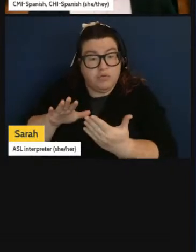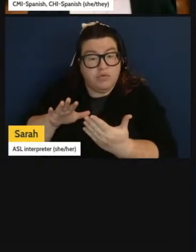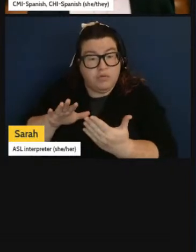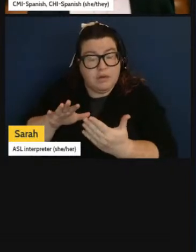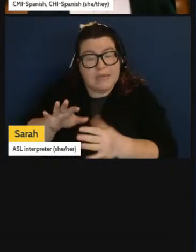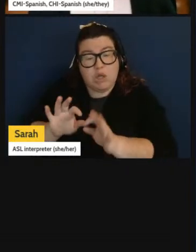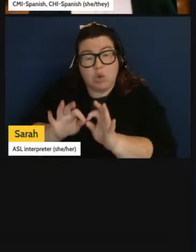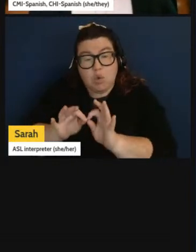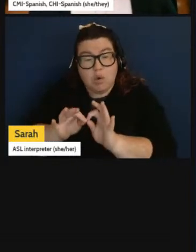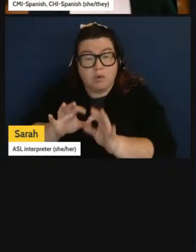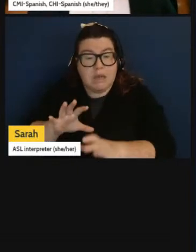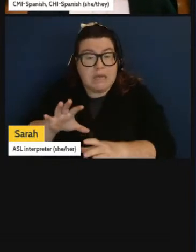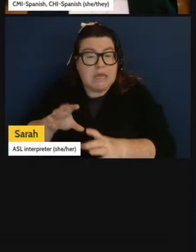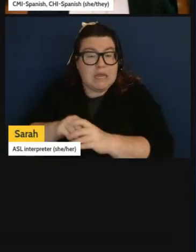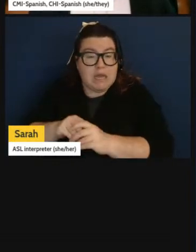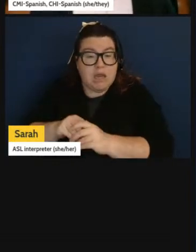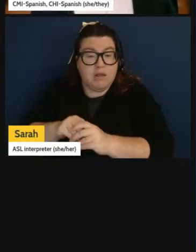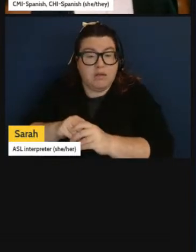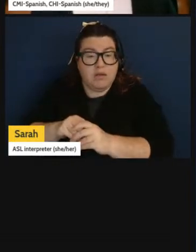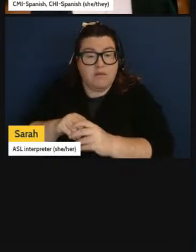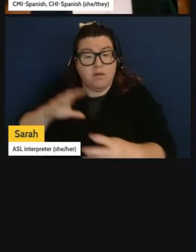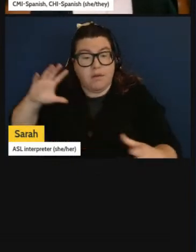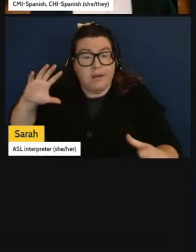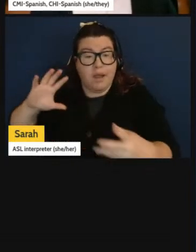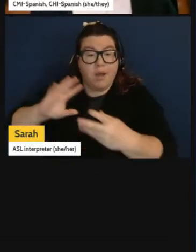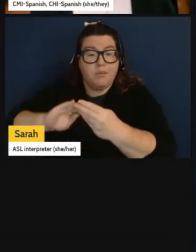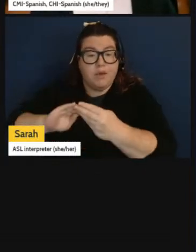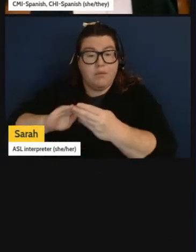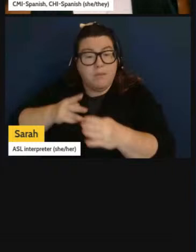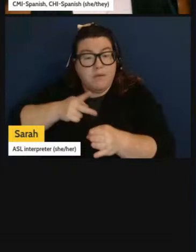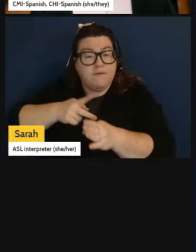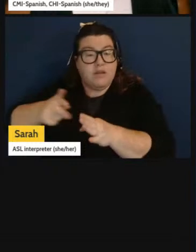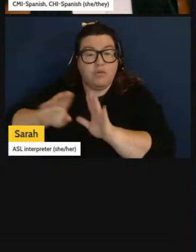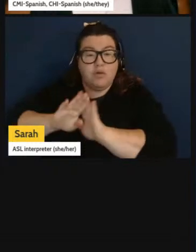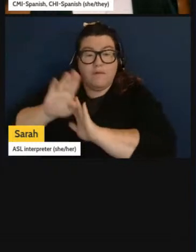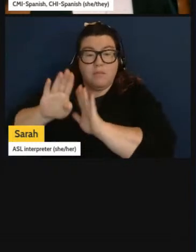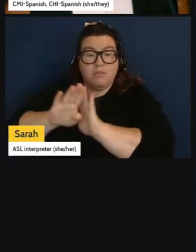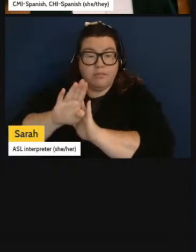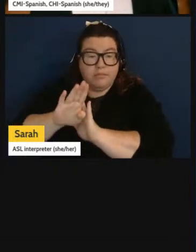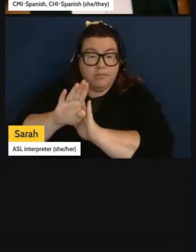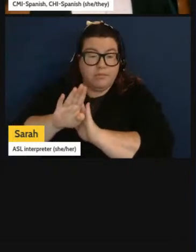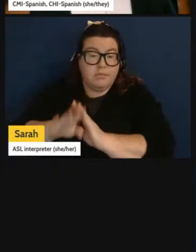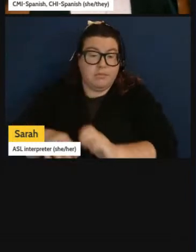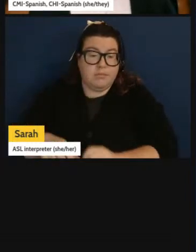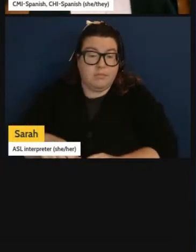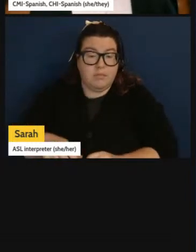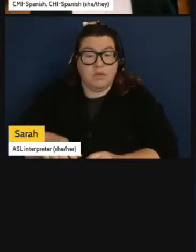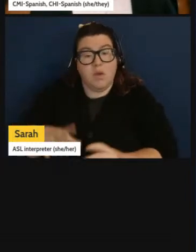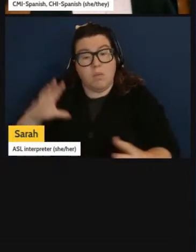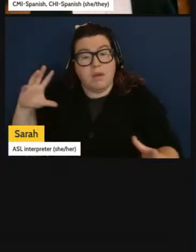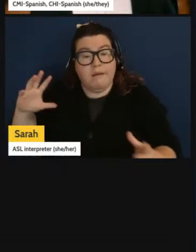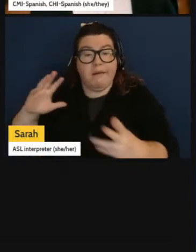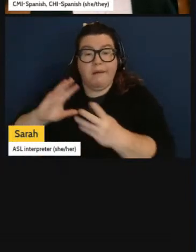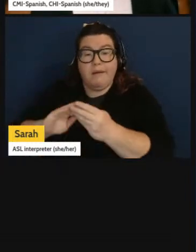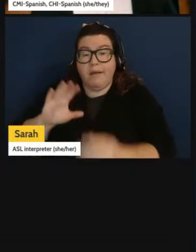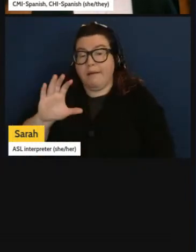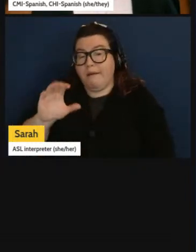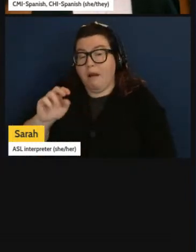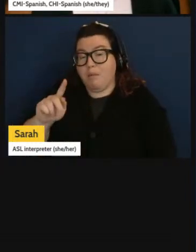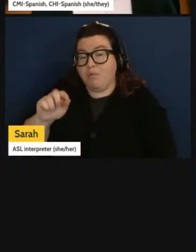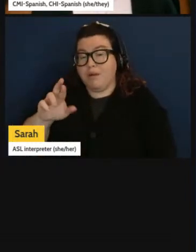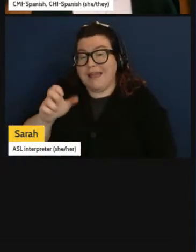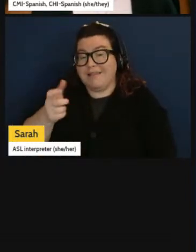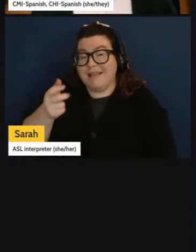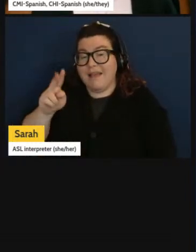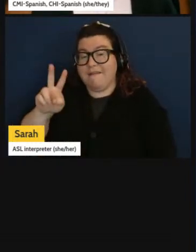Interpreters who engage in comprehensive professional development. So by comprehensive, I mean